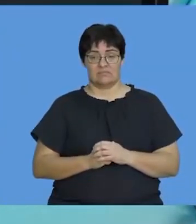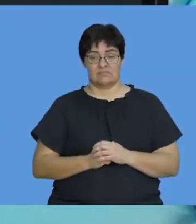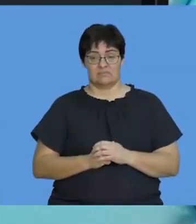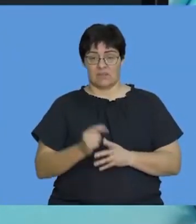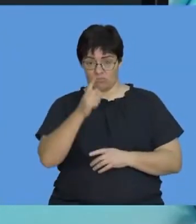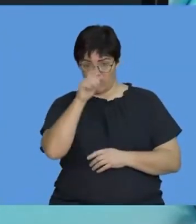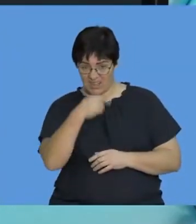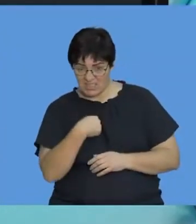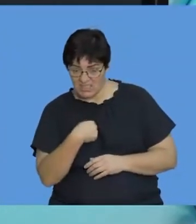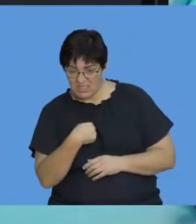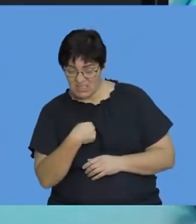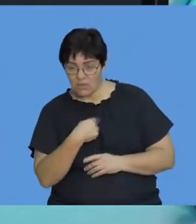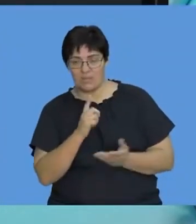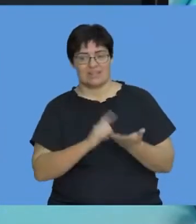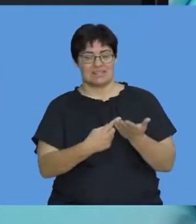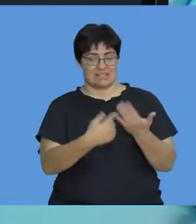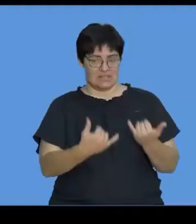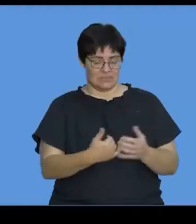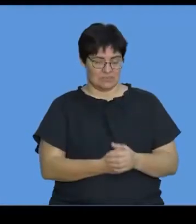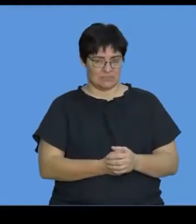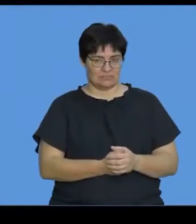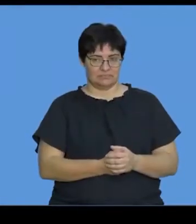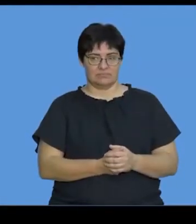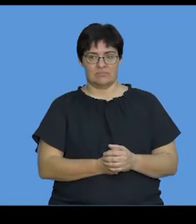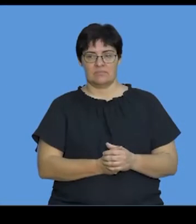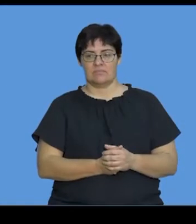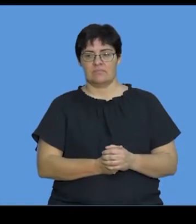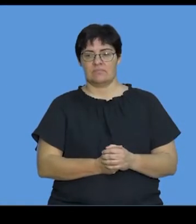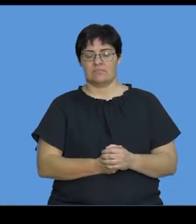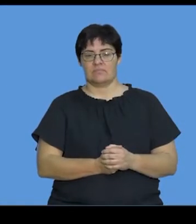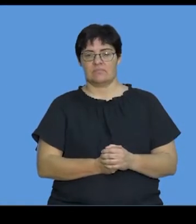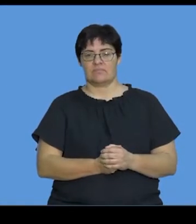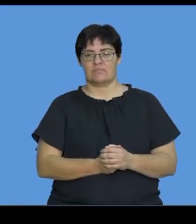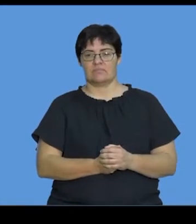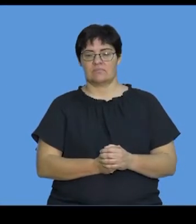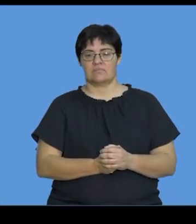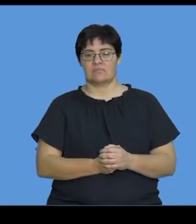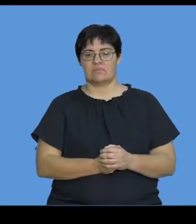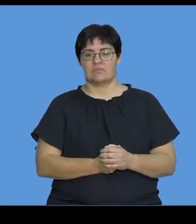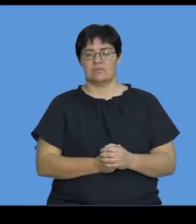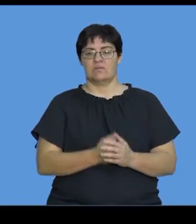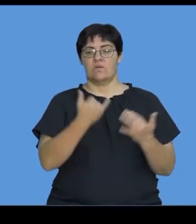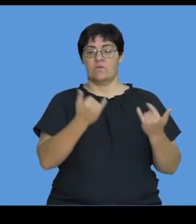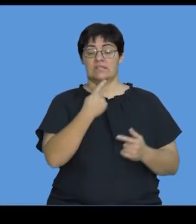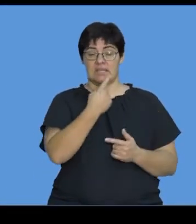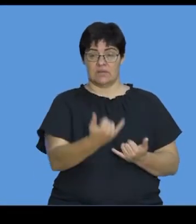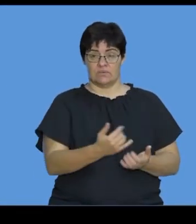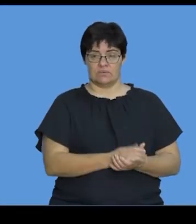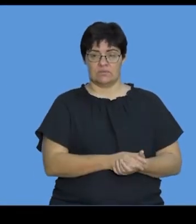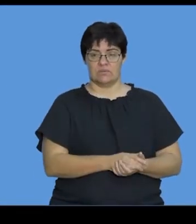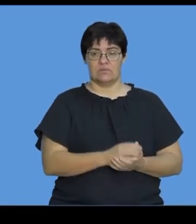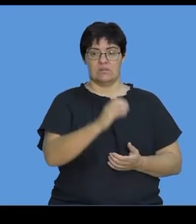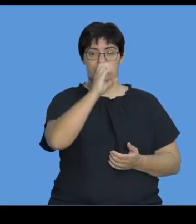But is that right? We'll talk about it now. So, calculator, okay? So we're going to go